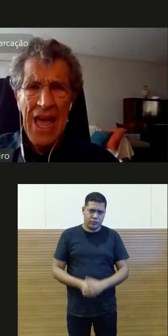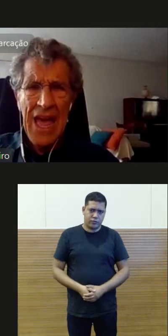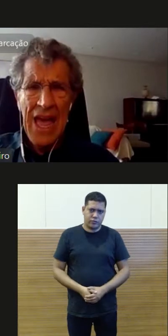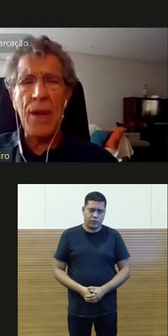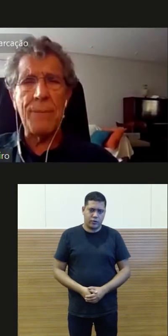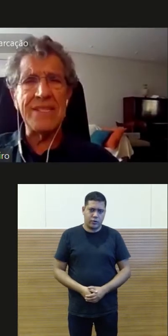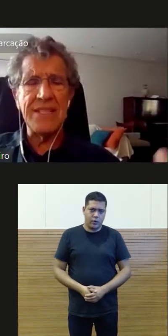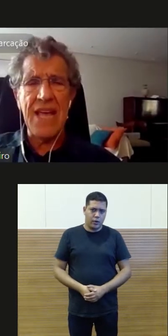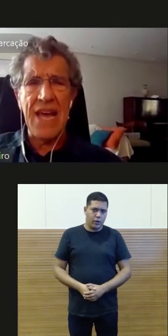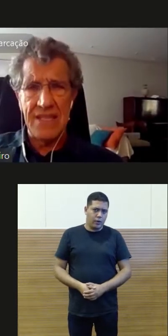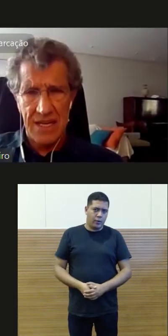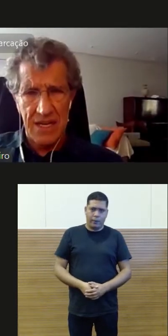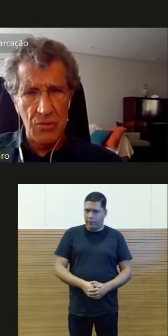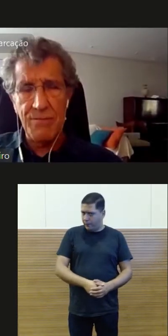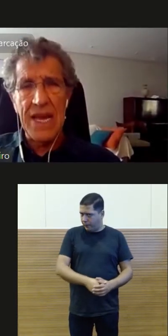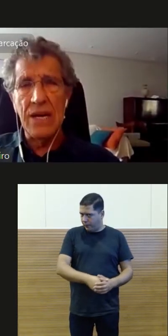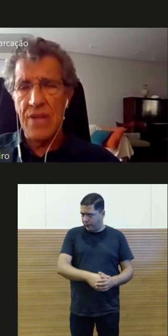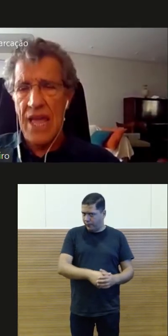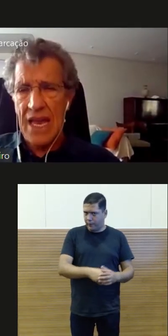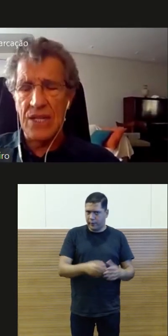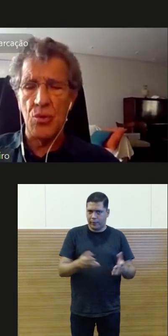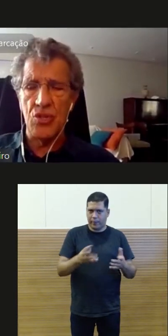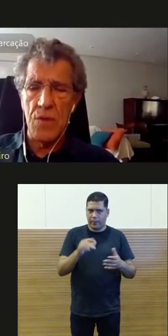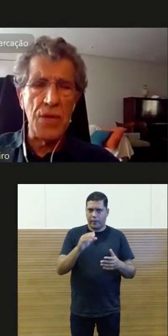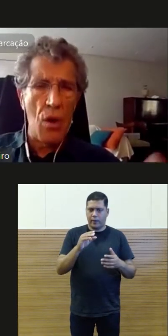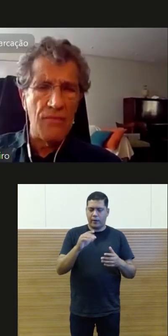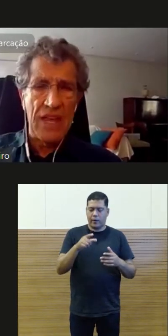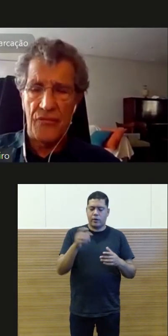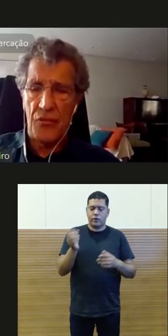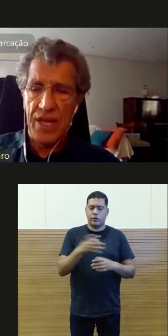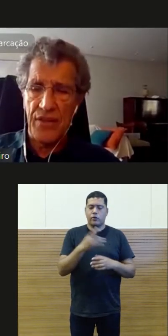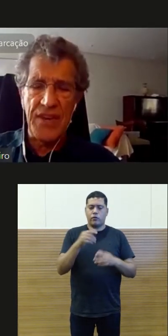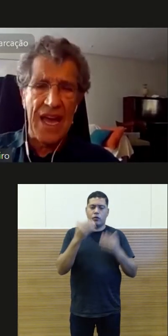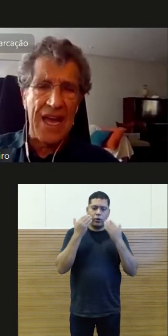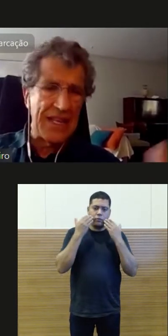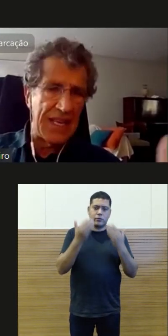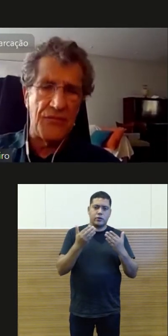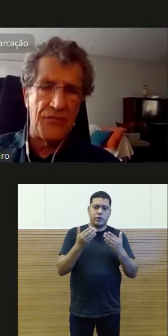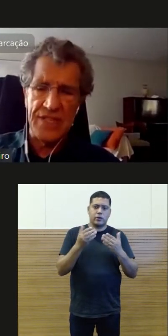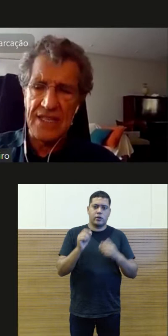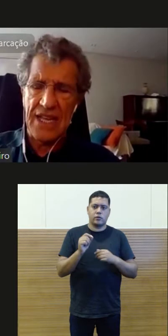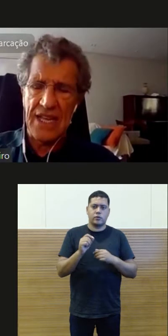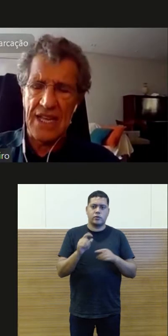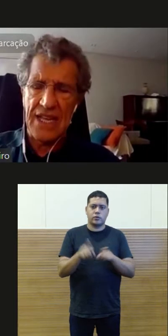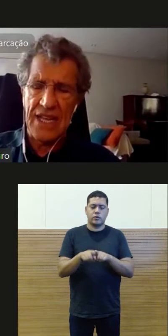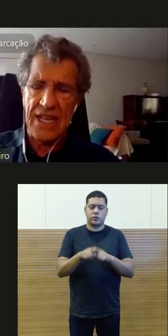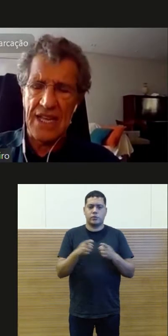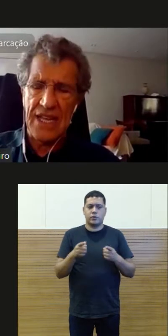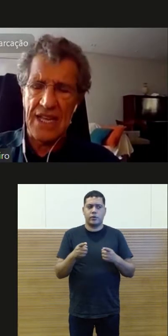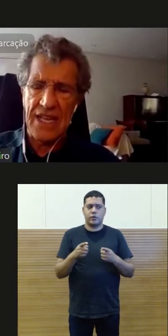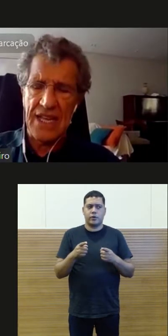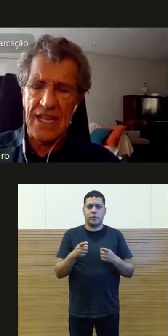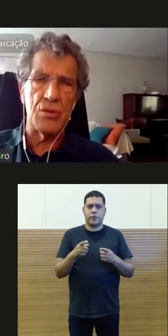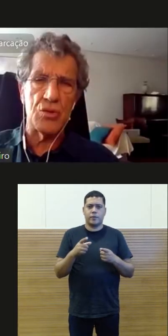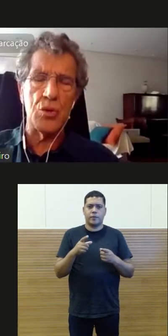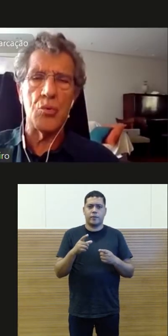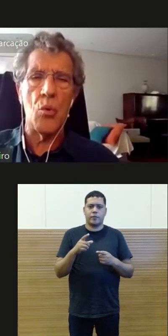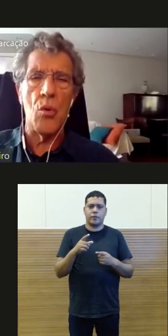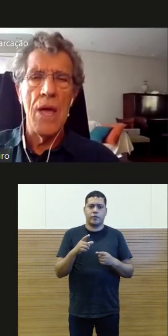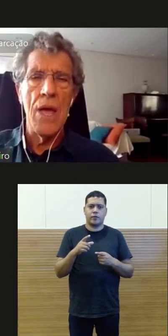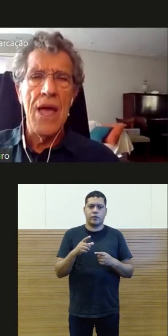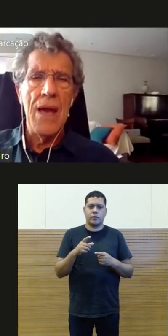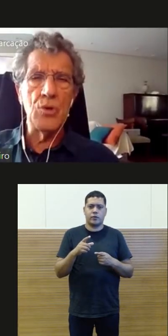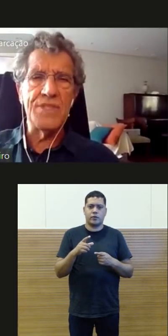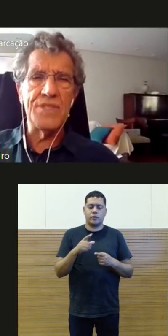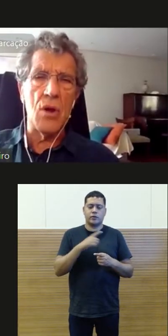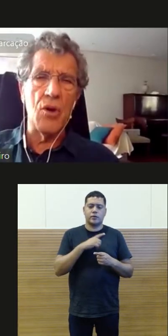you now. The new classification has been presented in 2019, was refined, and